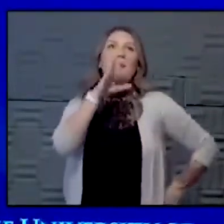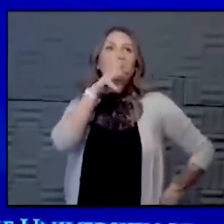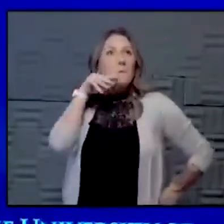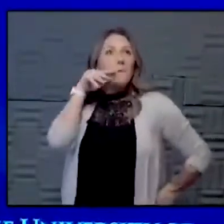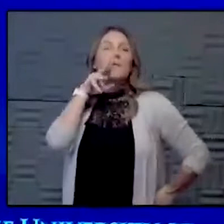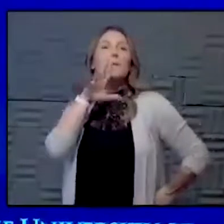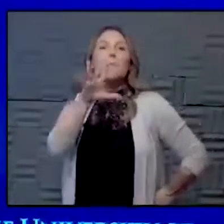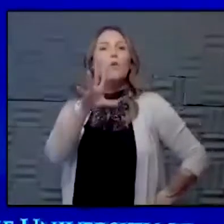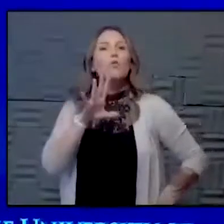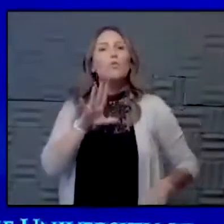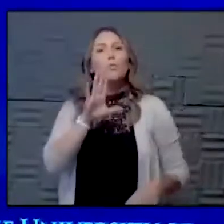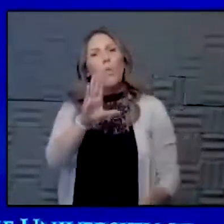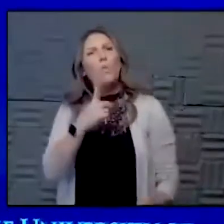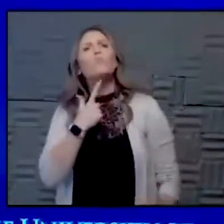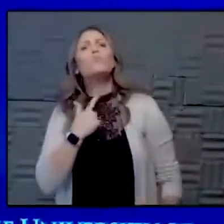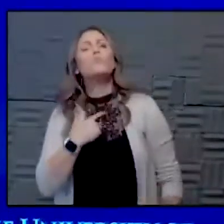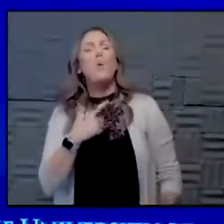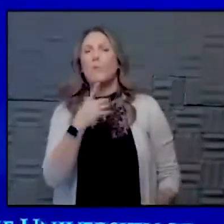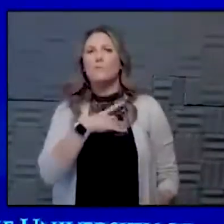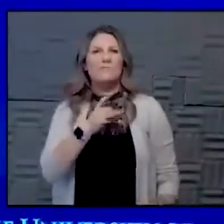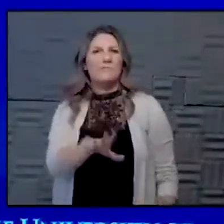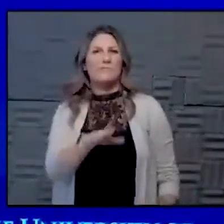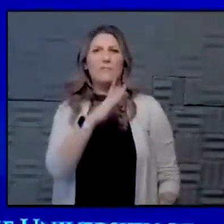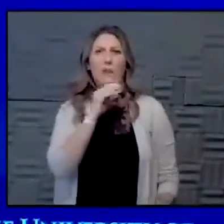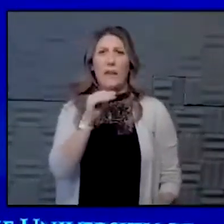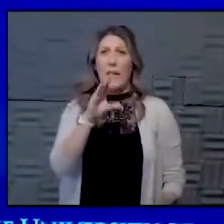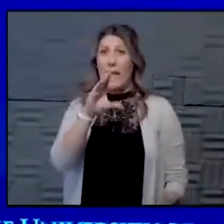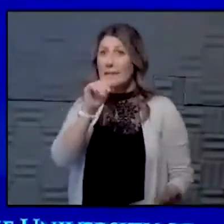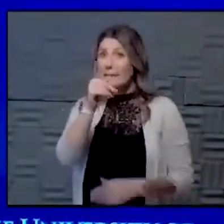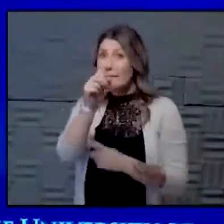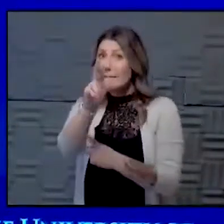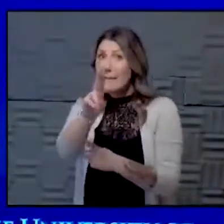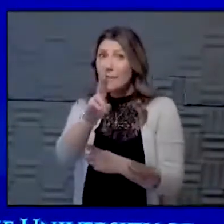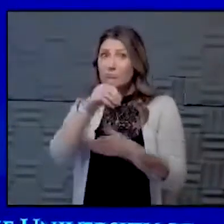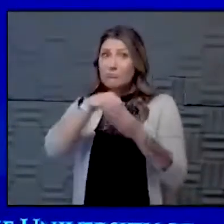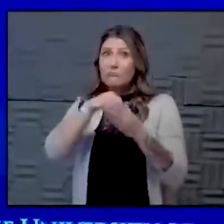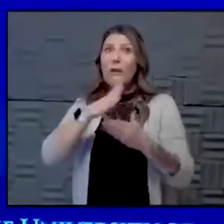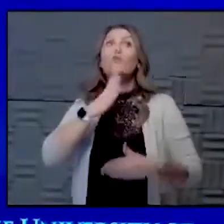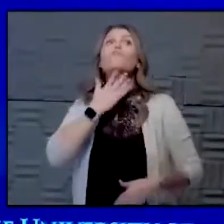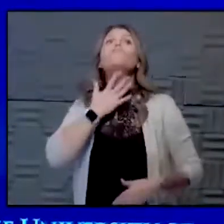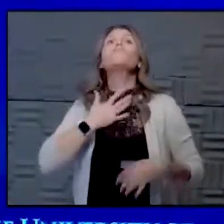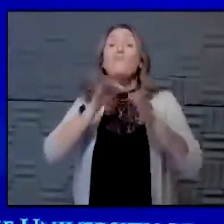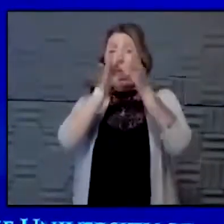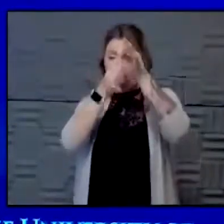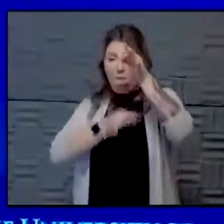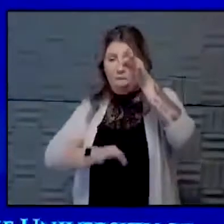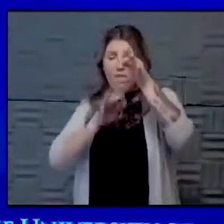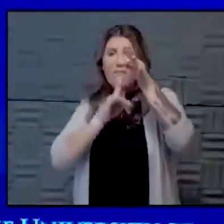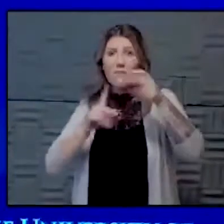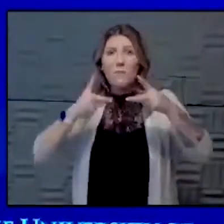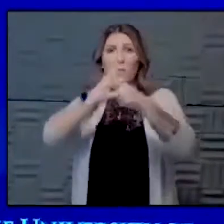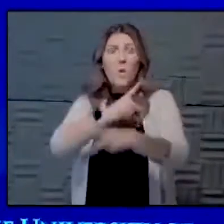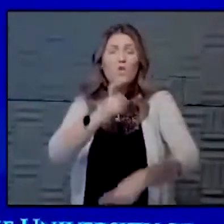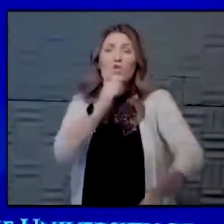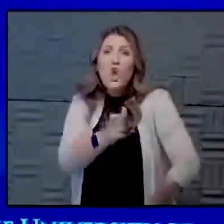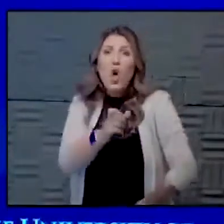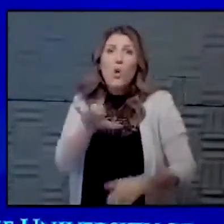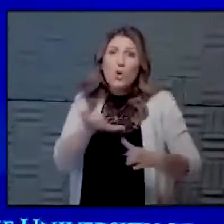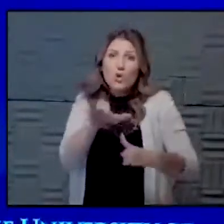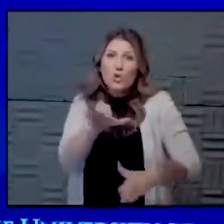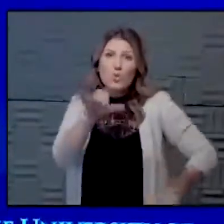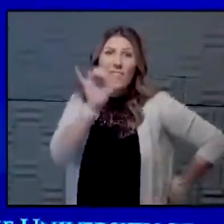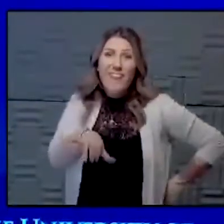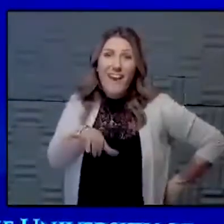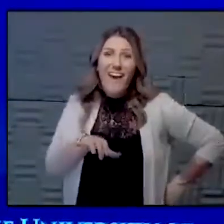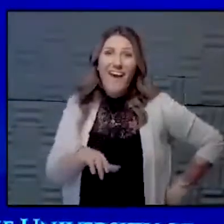doesn't like it either, and having cancer in your throat is like one of the worst things you can get. So don't do that. Let me say that again. Don't